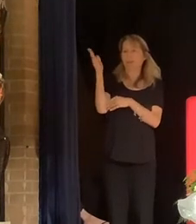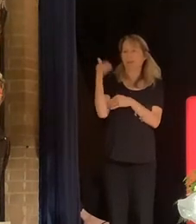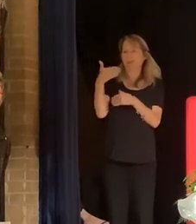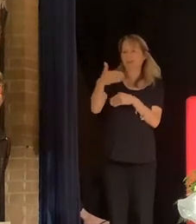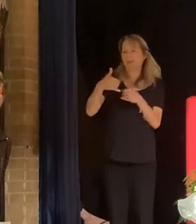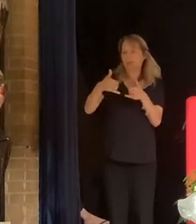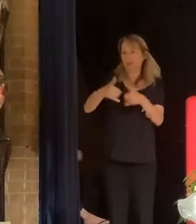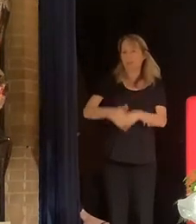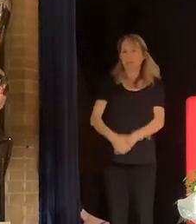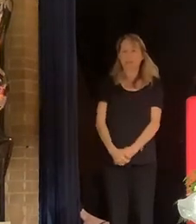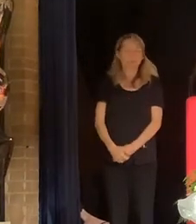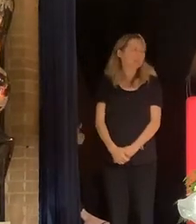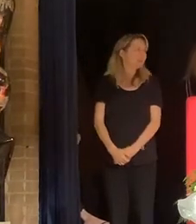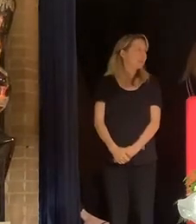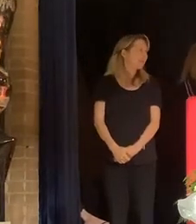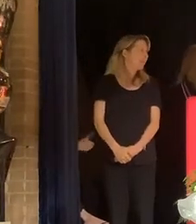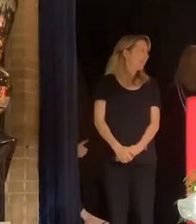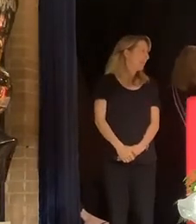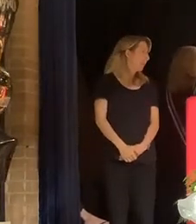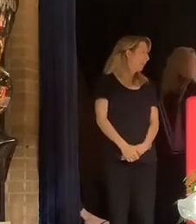award.